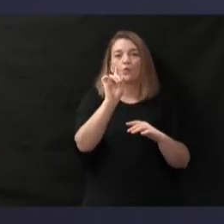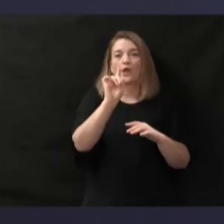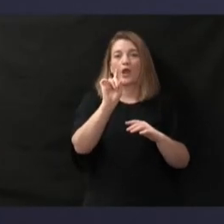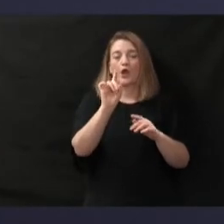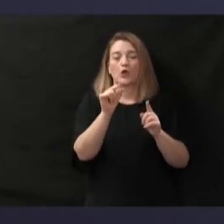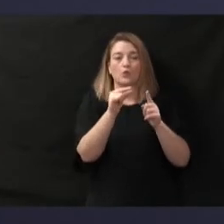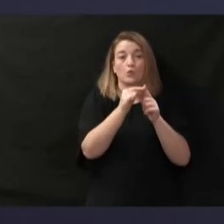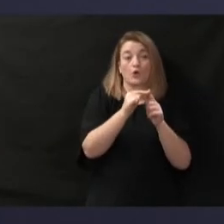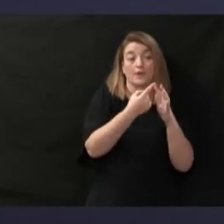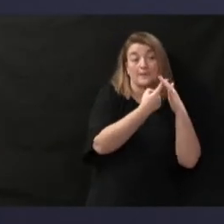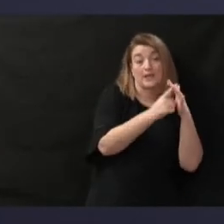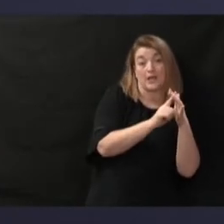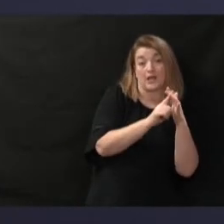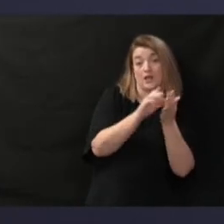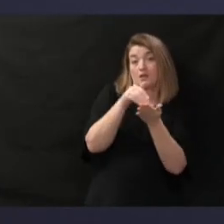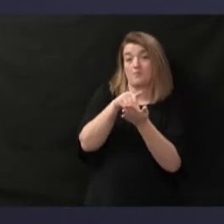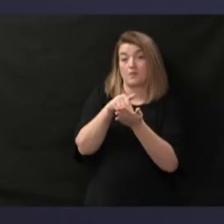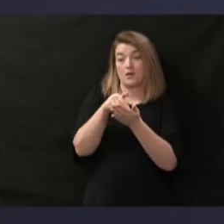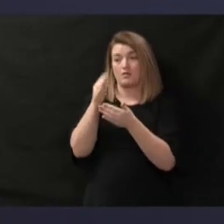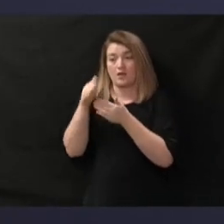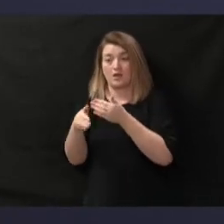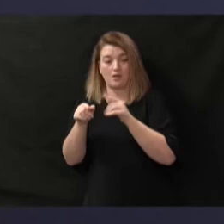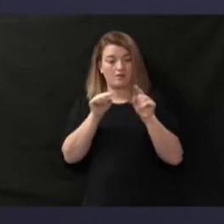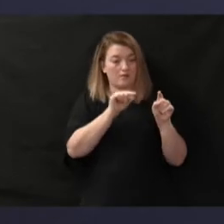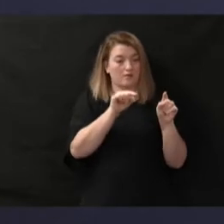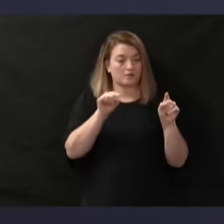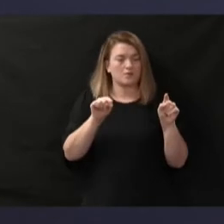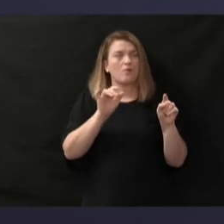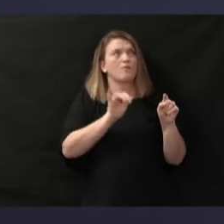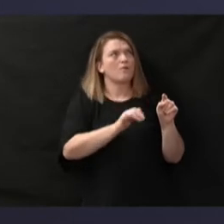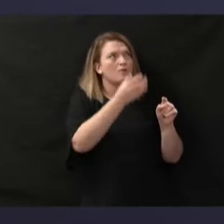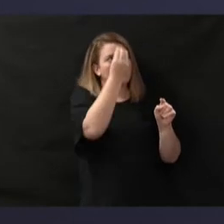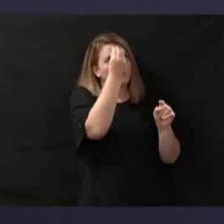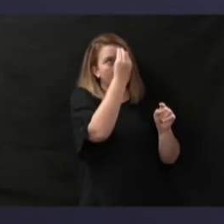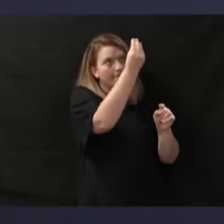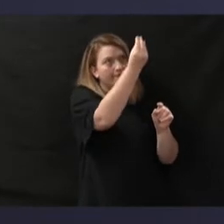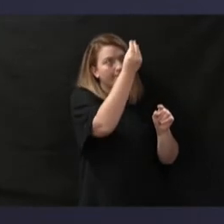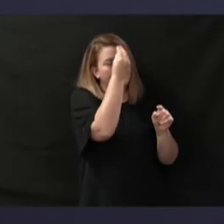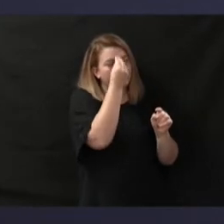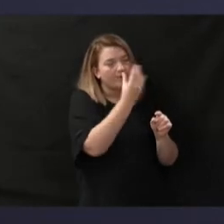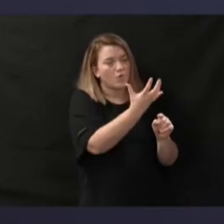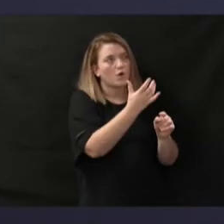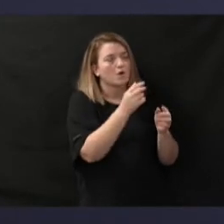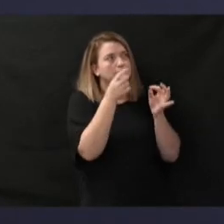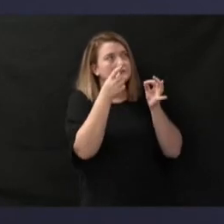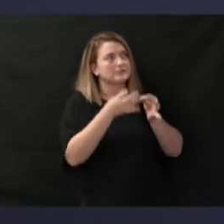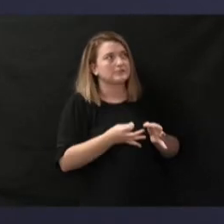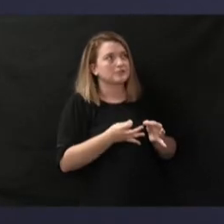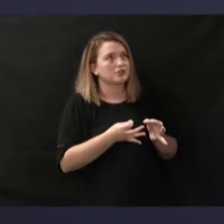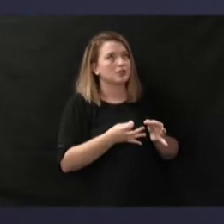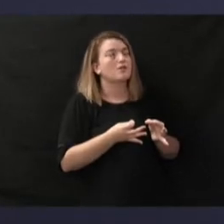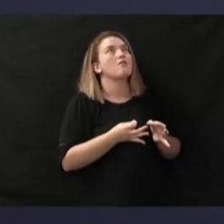make an informed decision. Oh, that's at the beginning. I'll put AI.